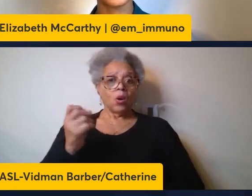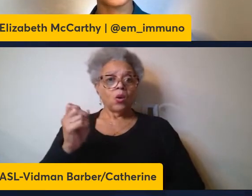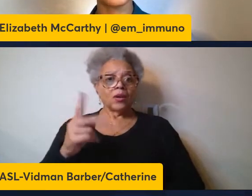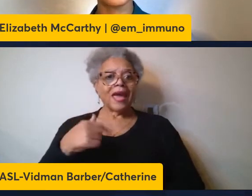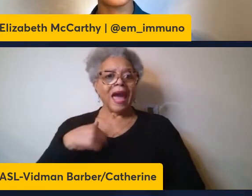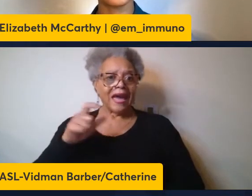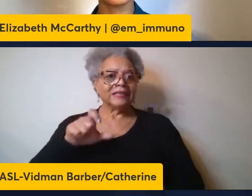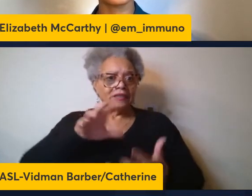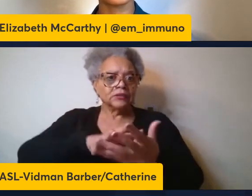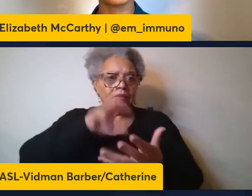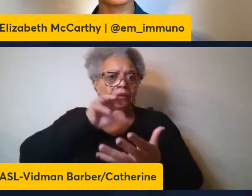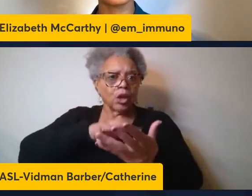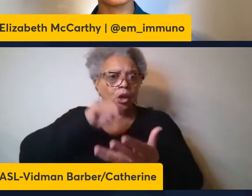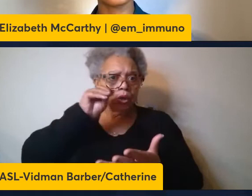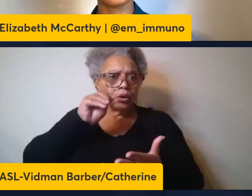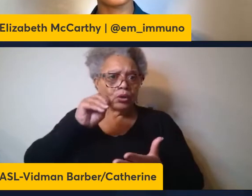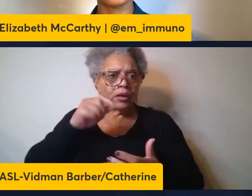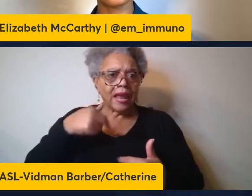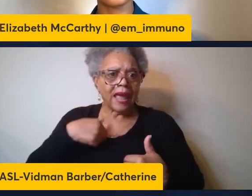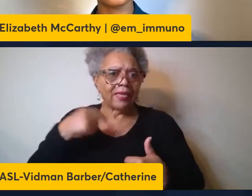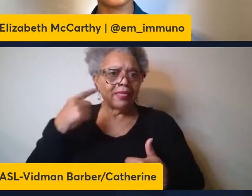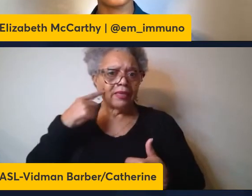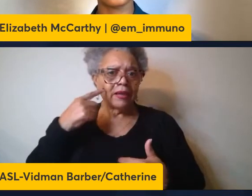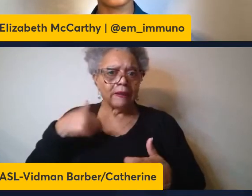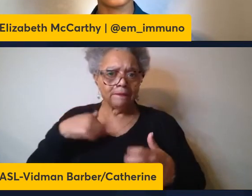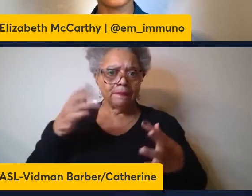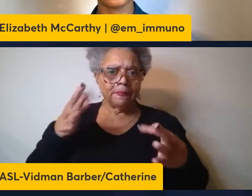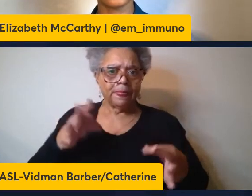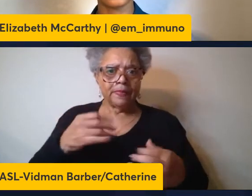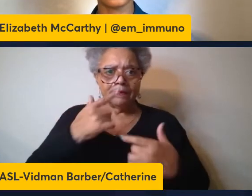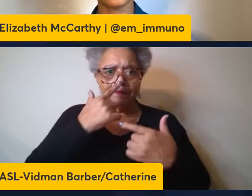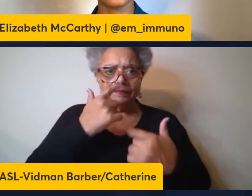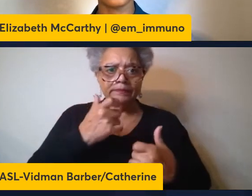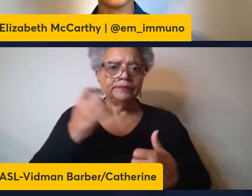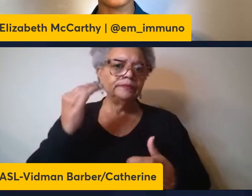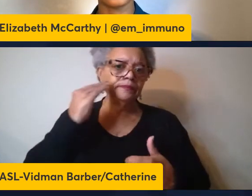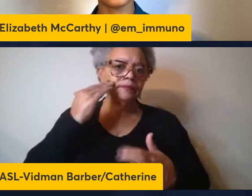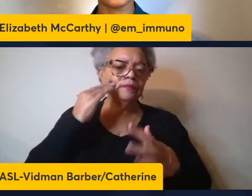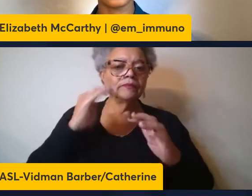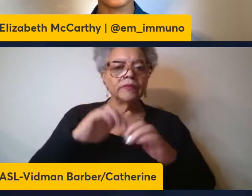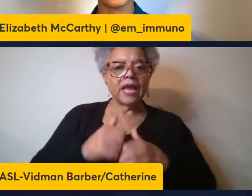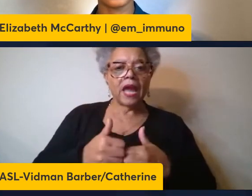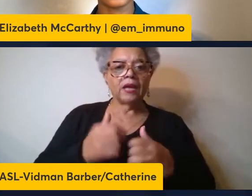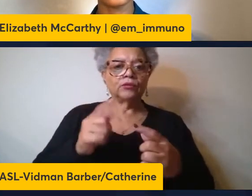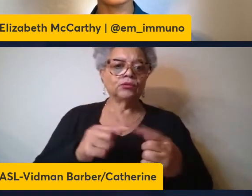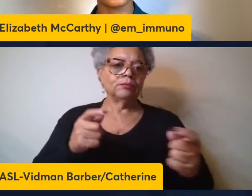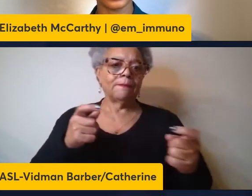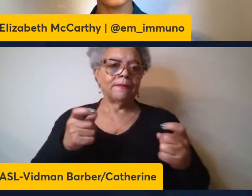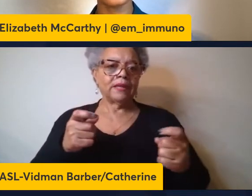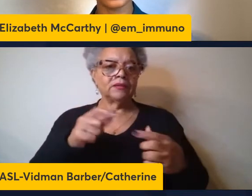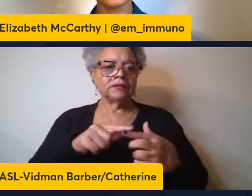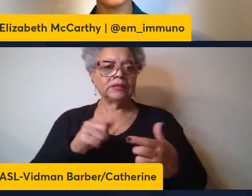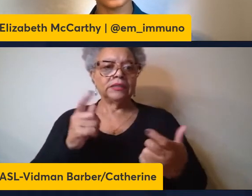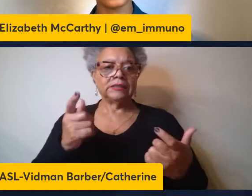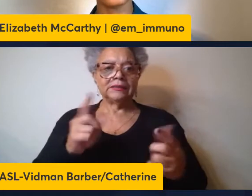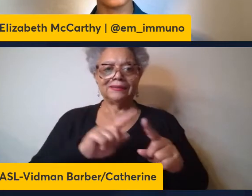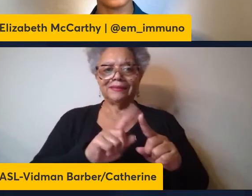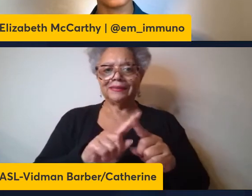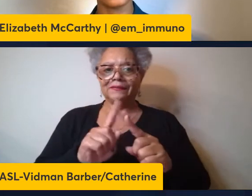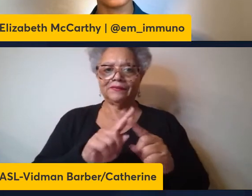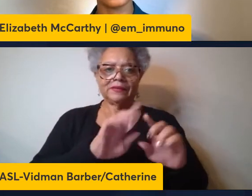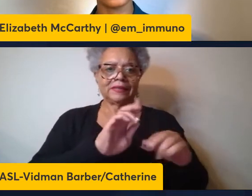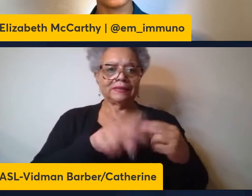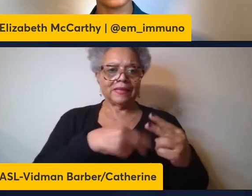to learn. I think I'm definitely interested in knowing how to manage these big data sets. And